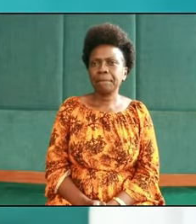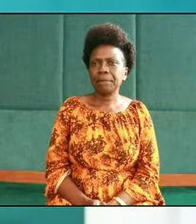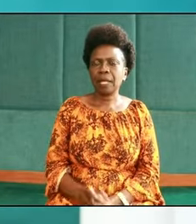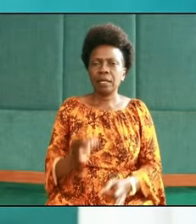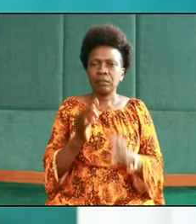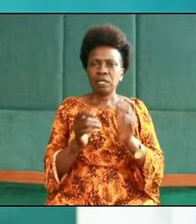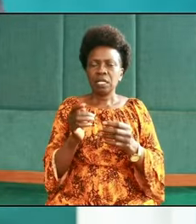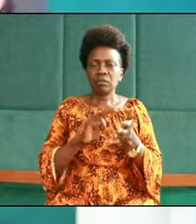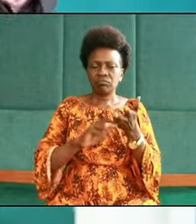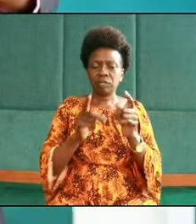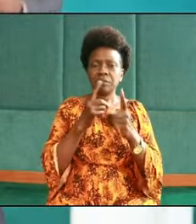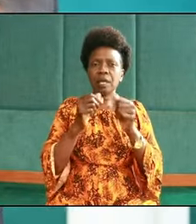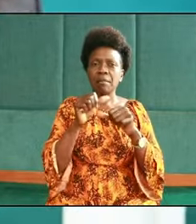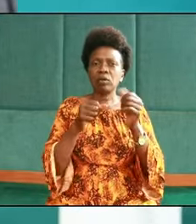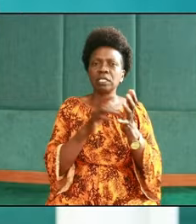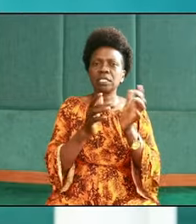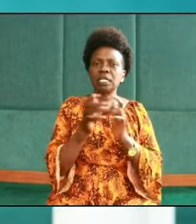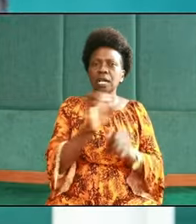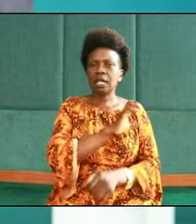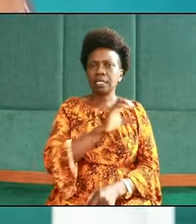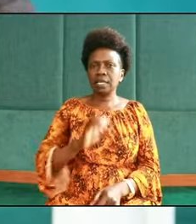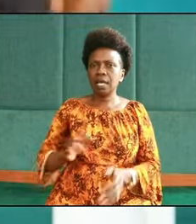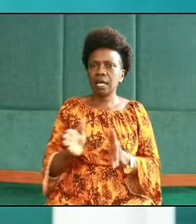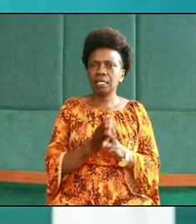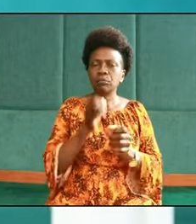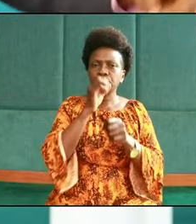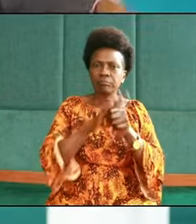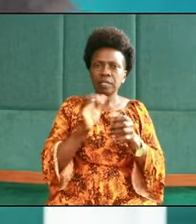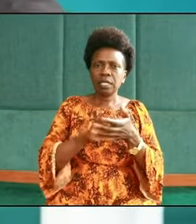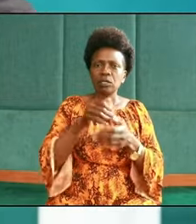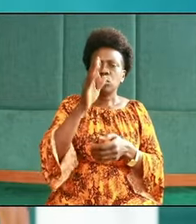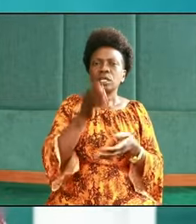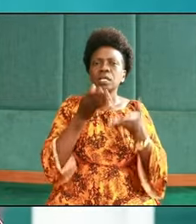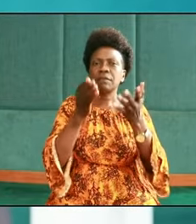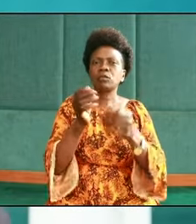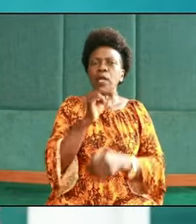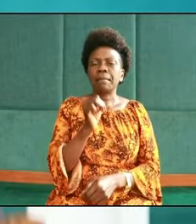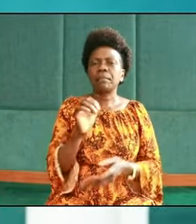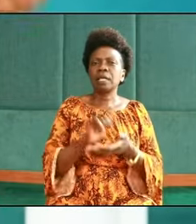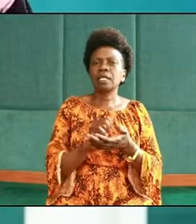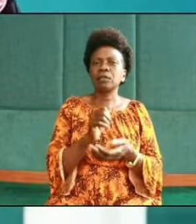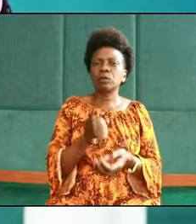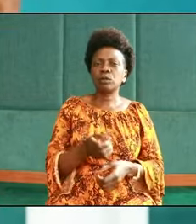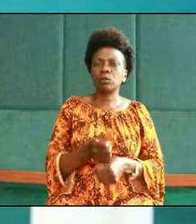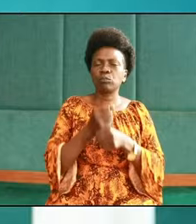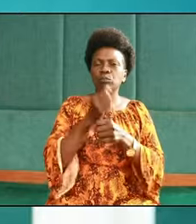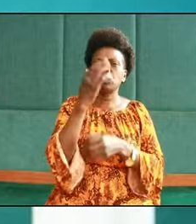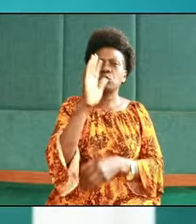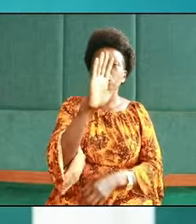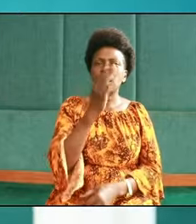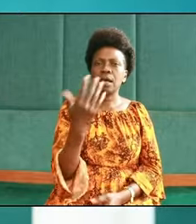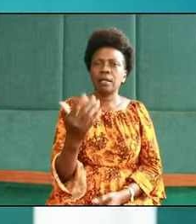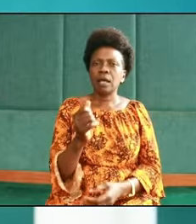Although this text speaks about Jesus Christ and the promise that God gives to him, that I will hold your